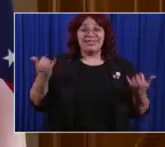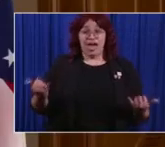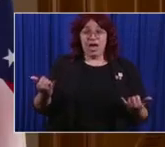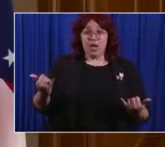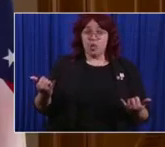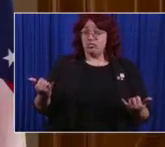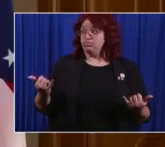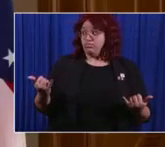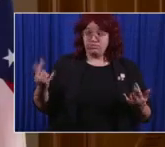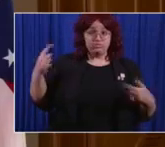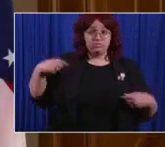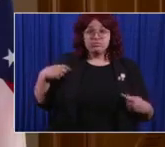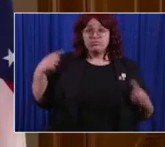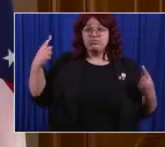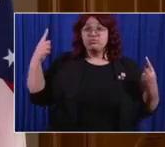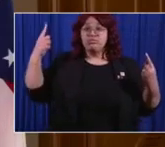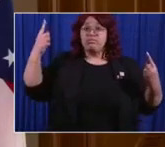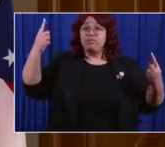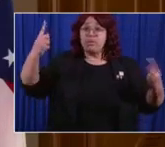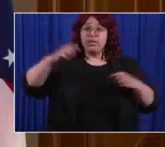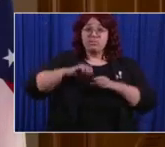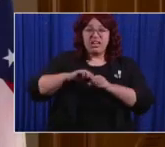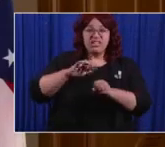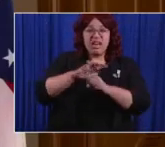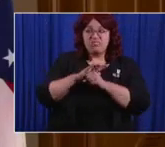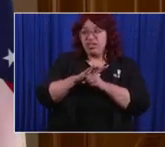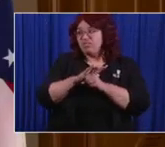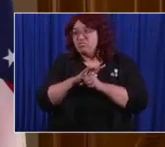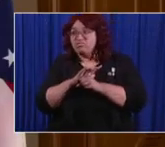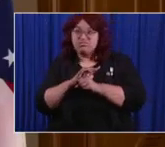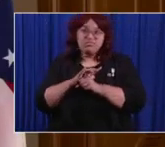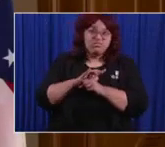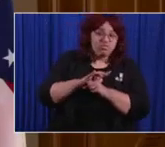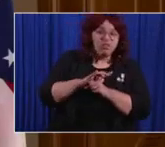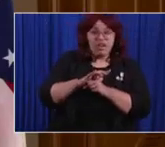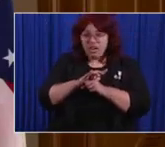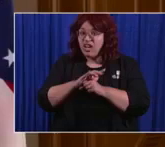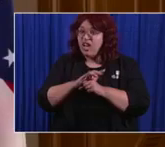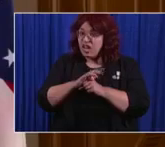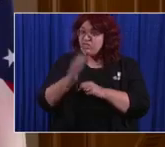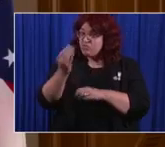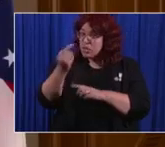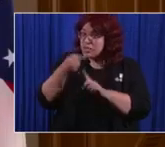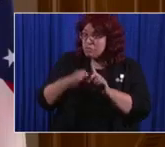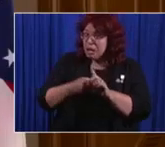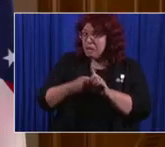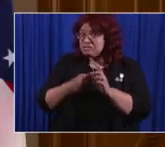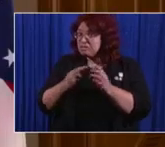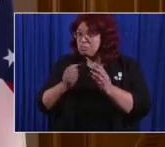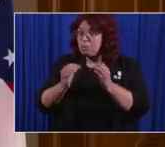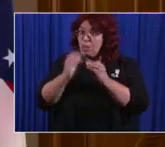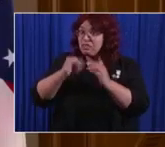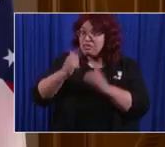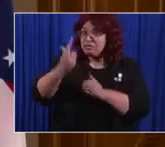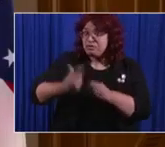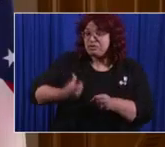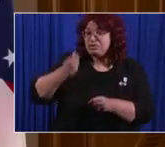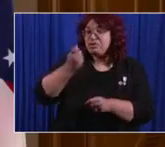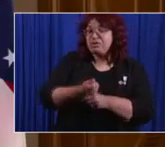choice. And, that's why we made the decision to take the health orders off on June